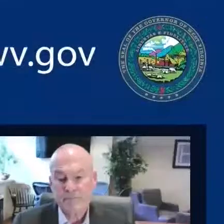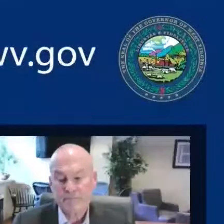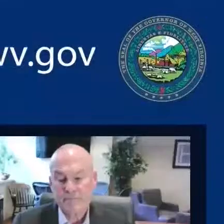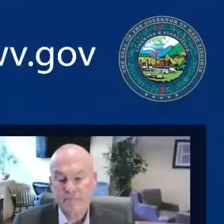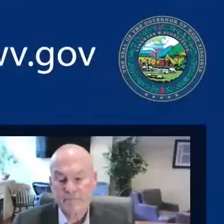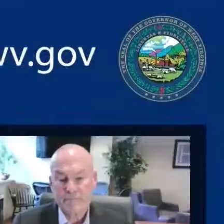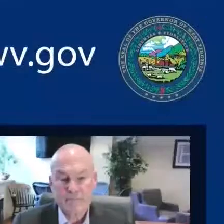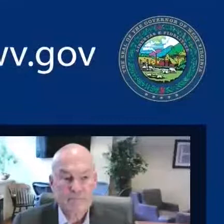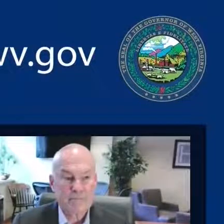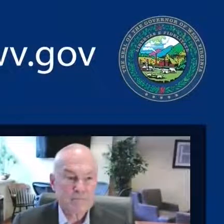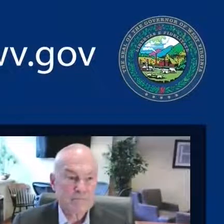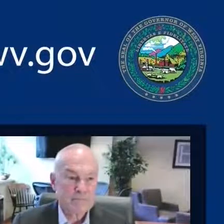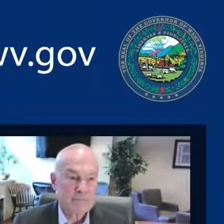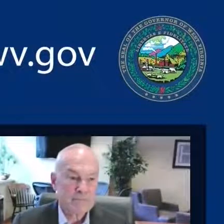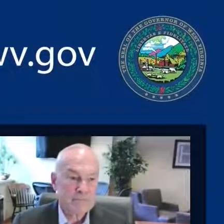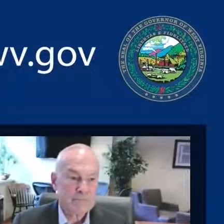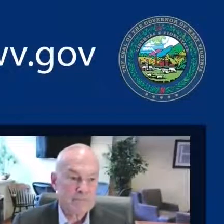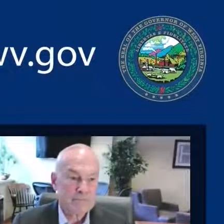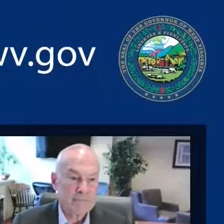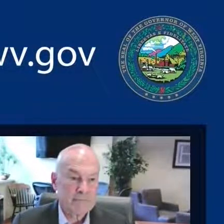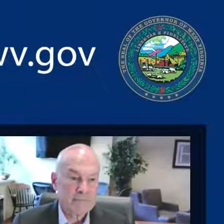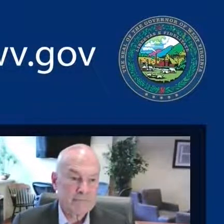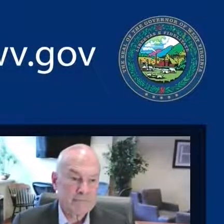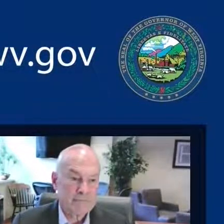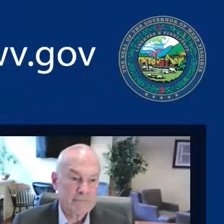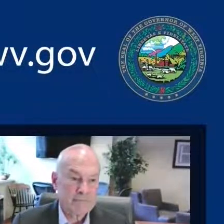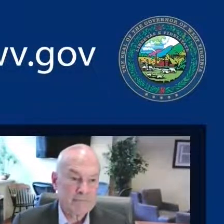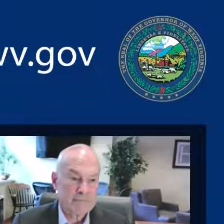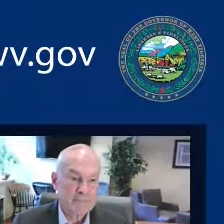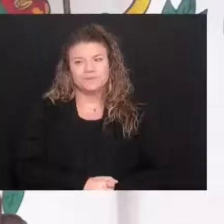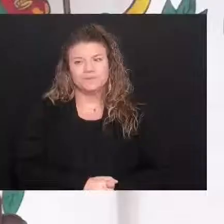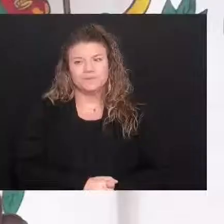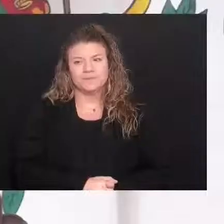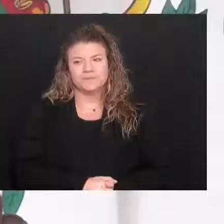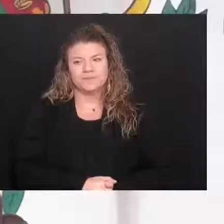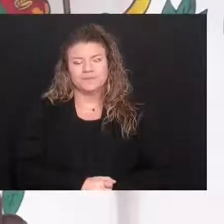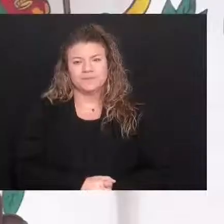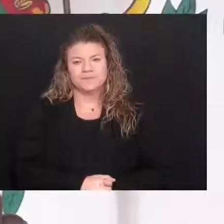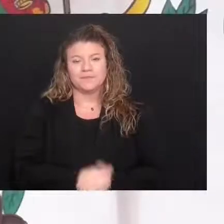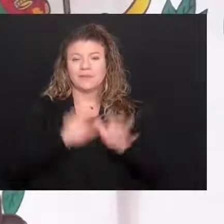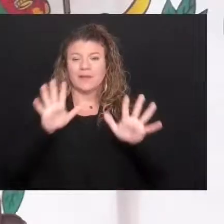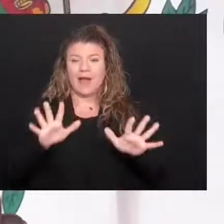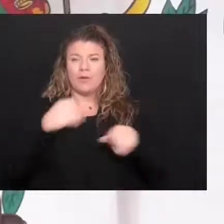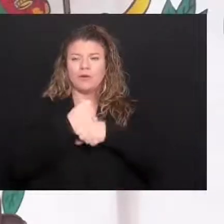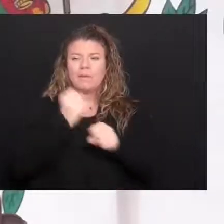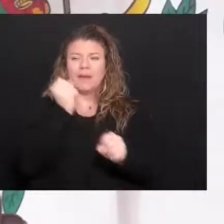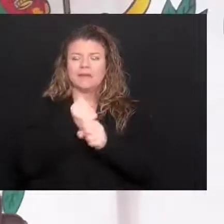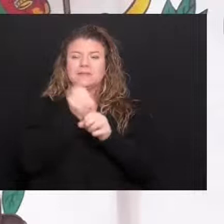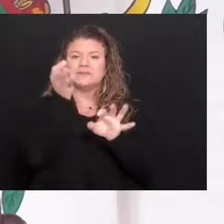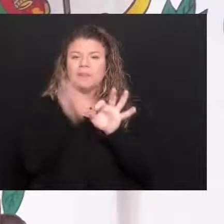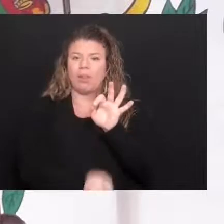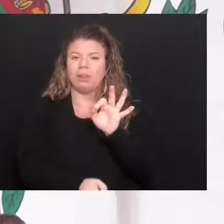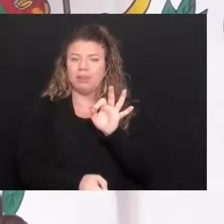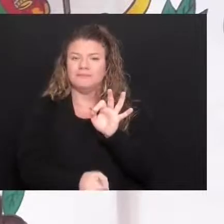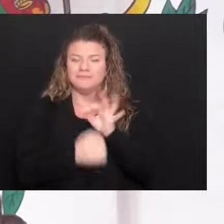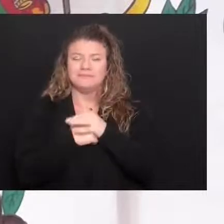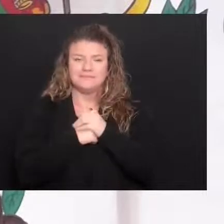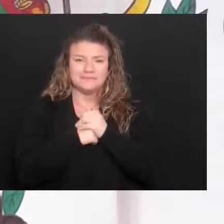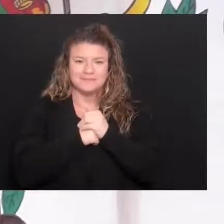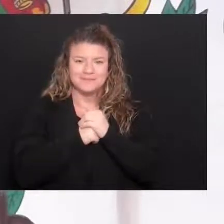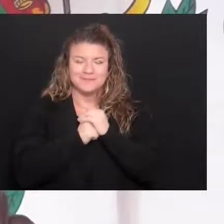Hey, just one second. Let me make this really, really, really simple. It